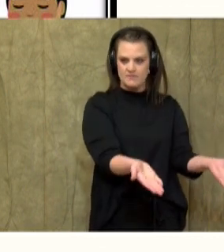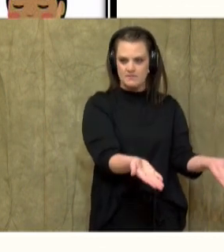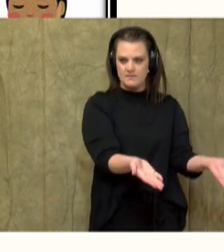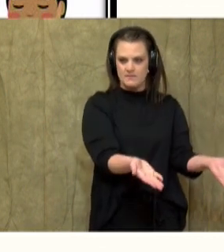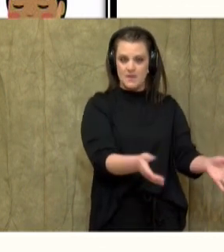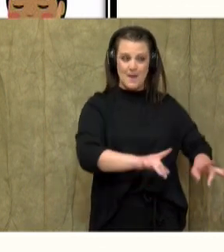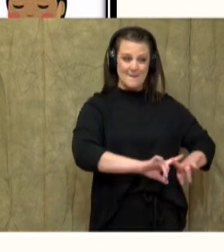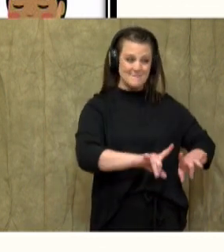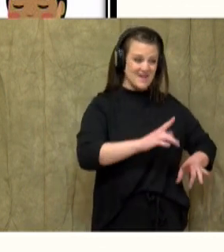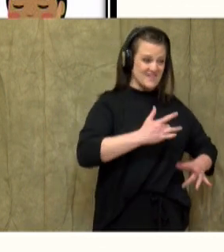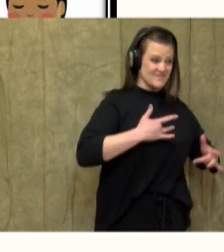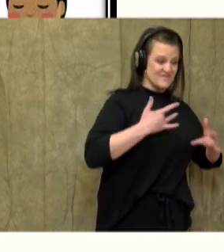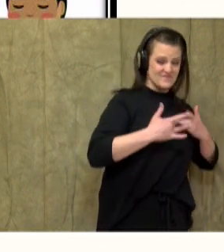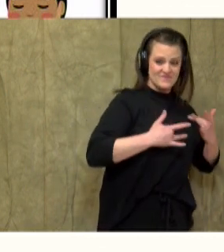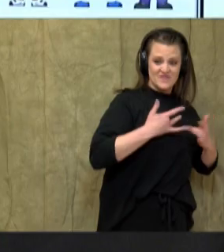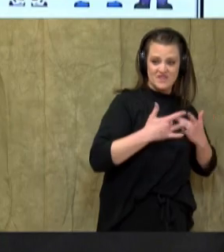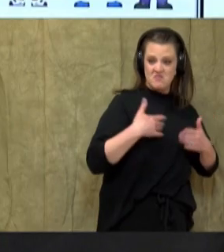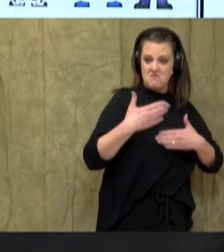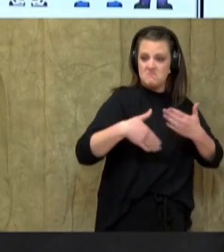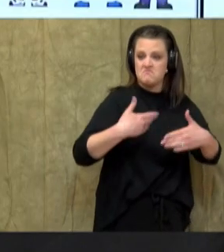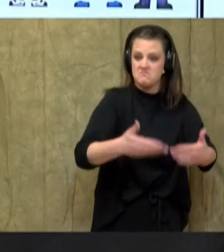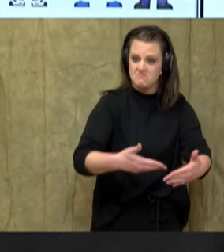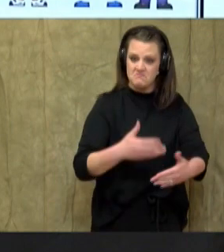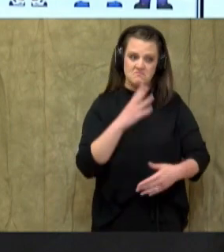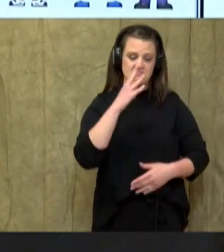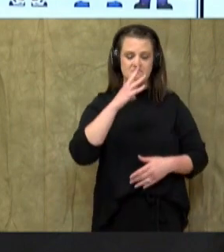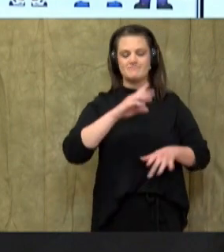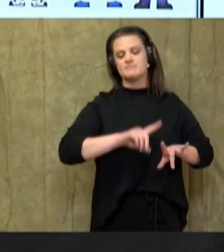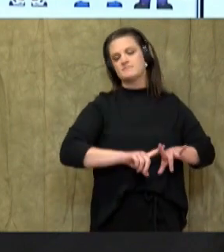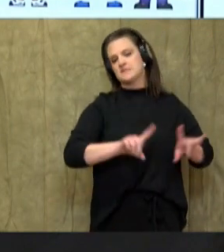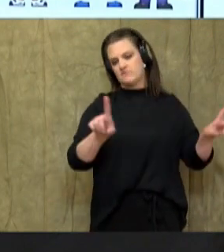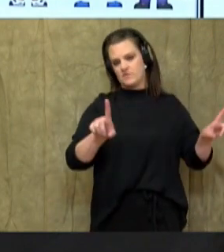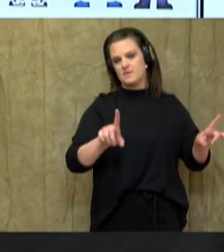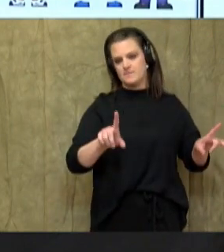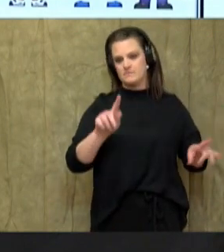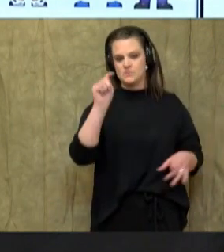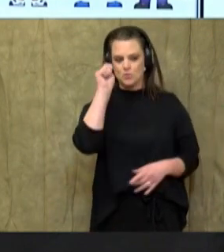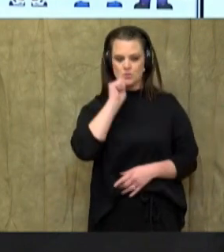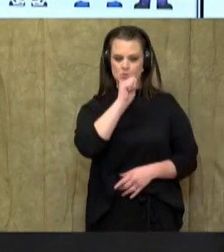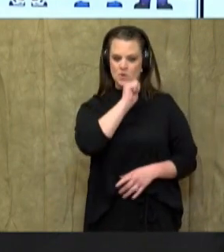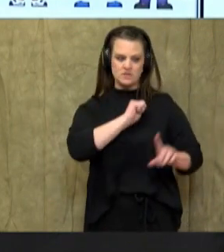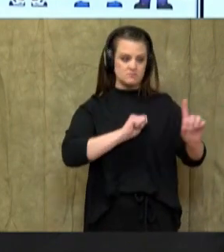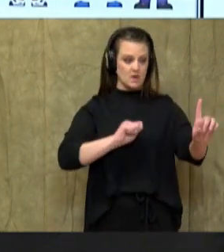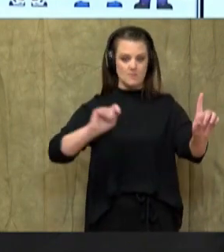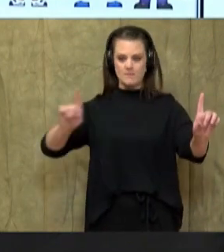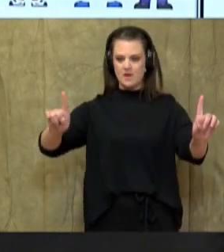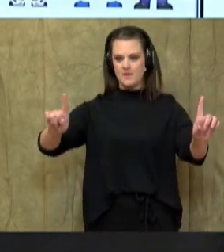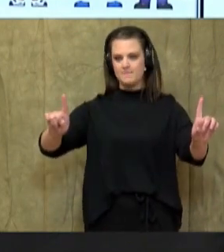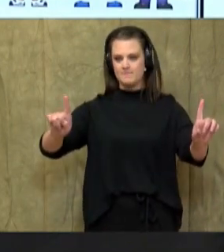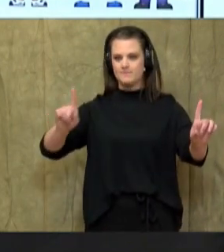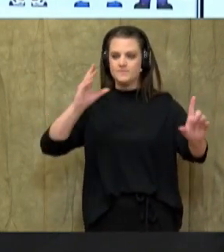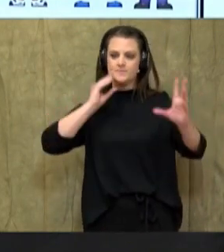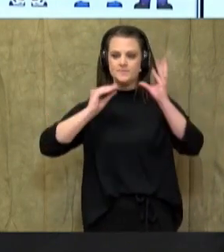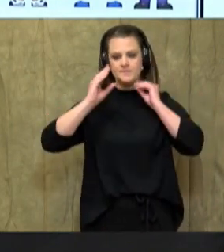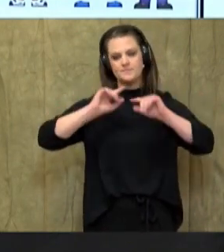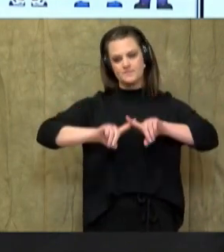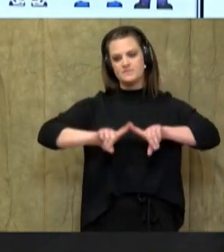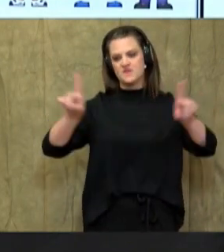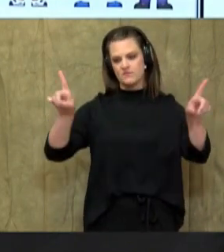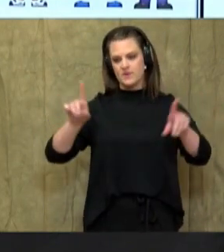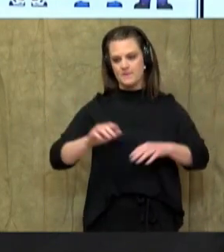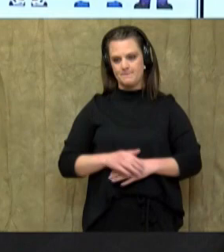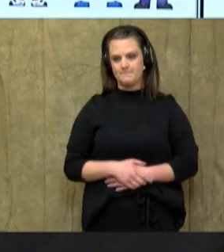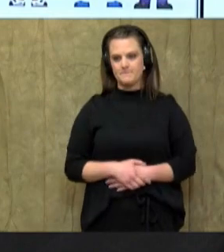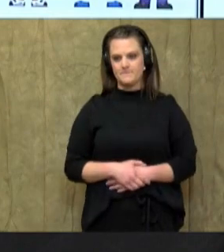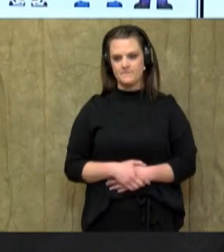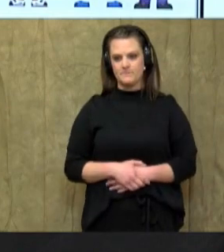what they feel and what they go through are very different sometimes. So keep that in mind too. What